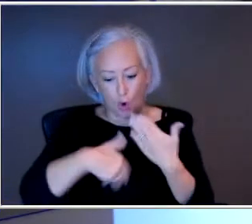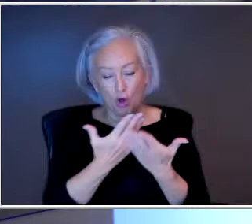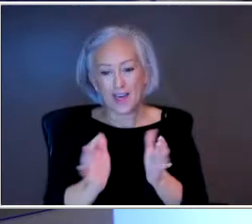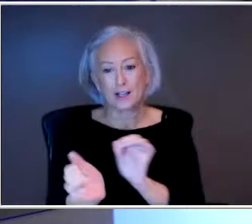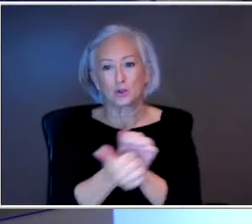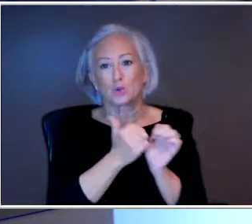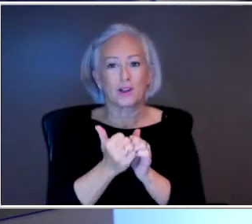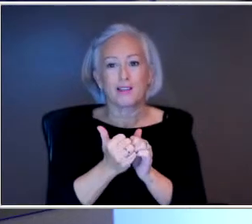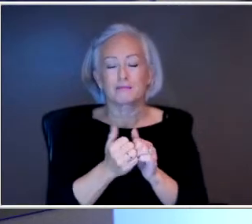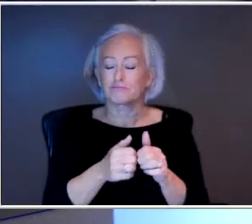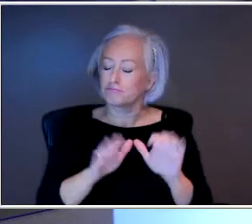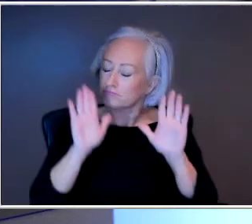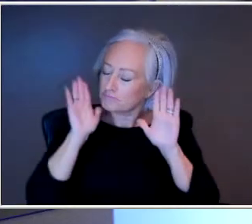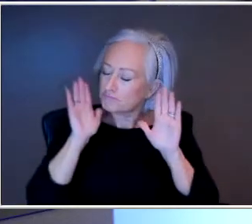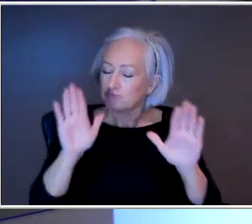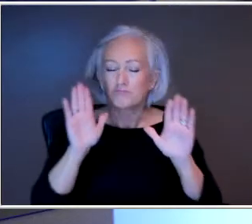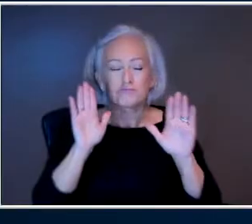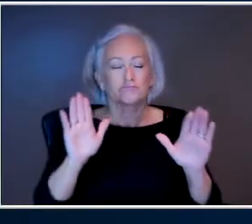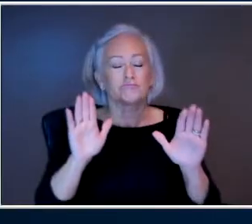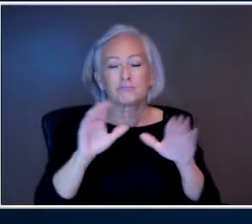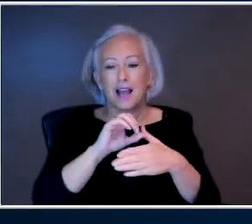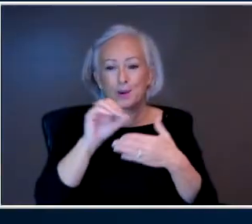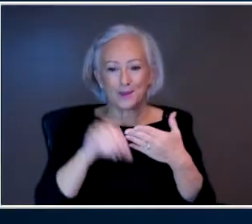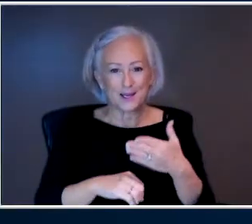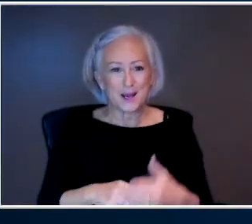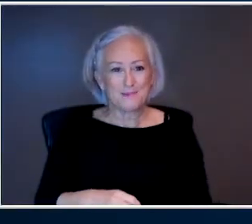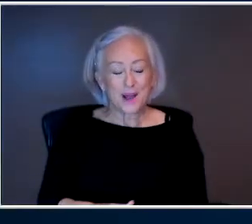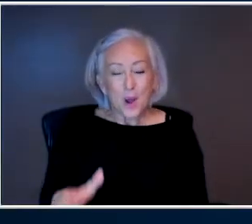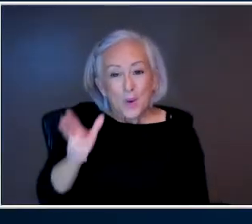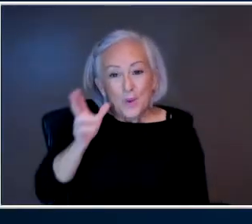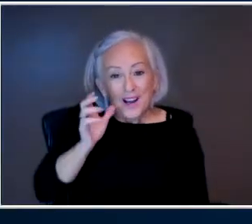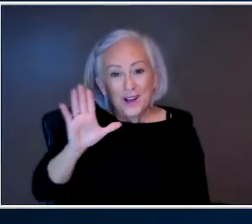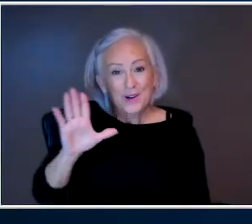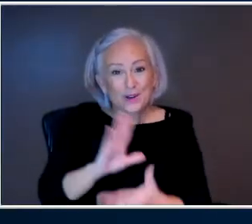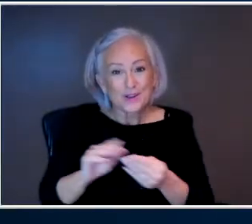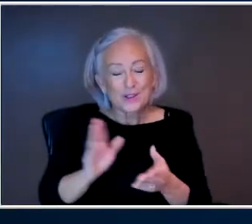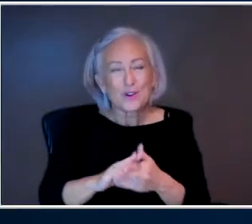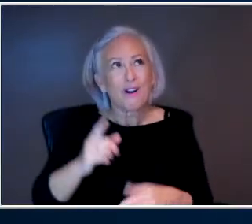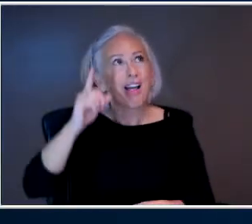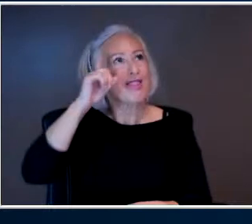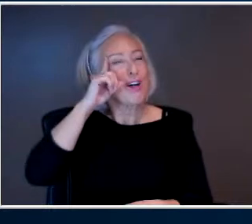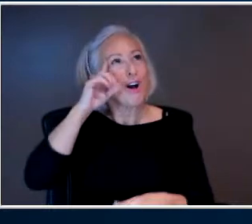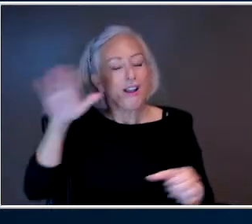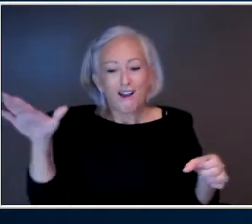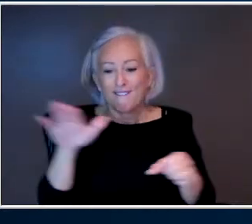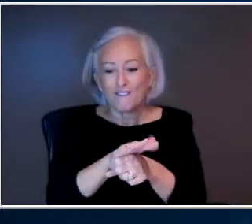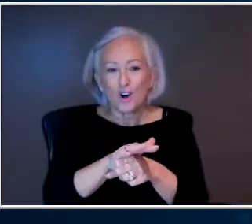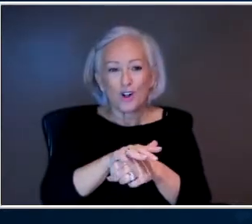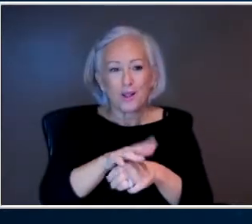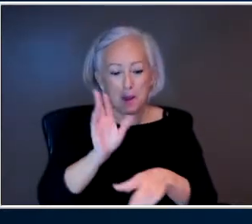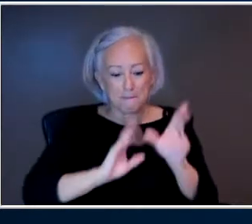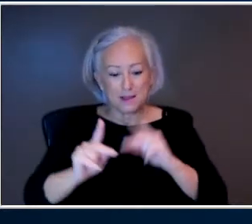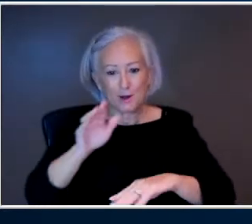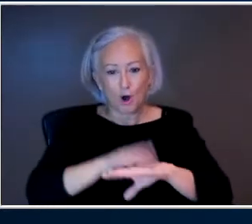this story, guys, I was just like thinking of it, Chris, an entire aircraft. You hear this on a movie, an entire aircraft turned around just to try to save your life. What is